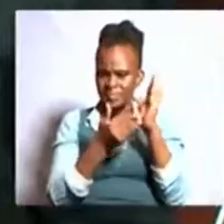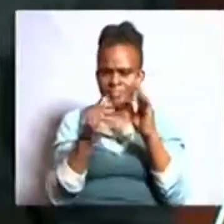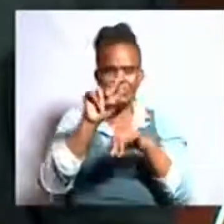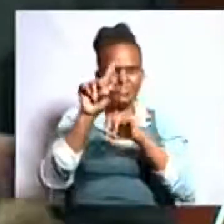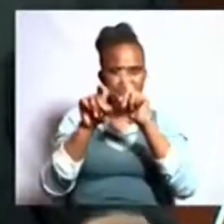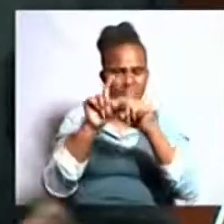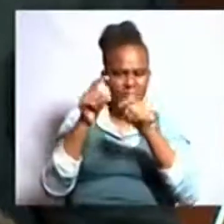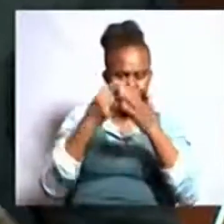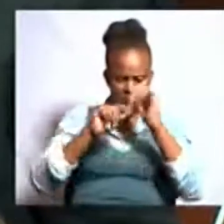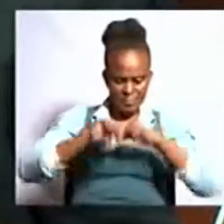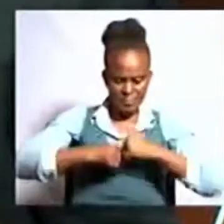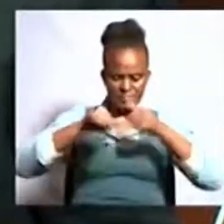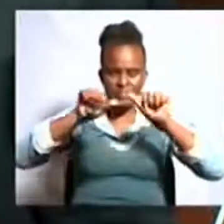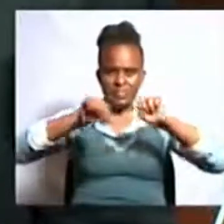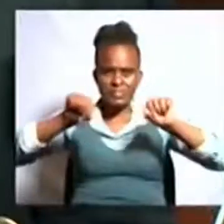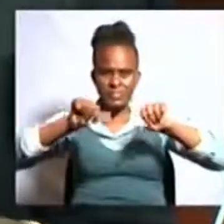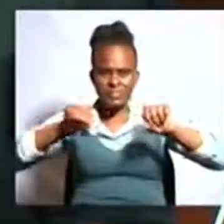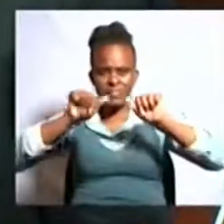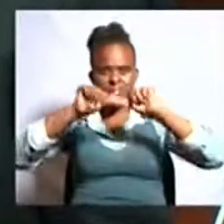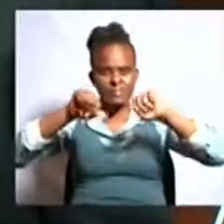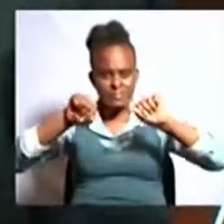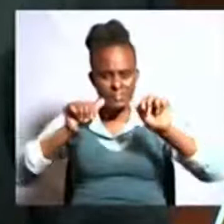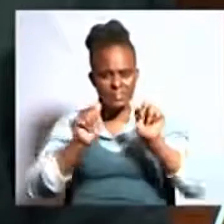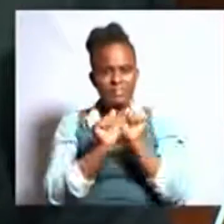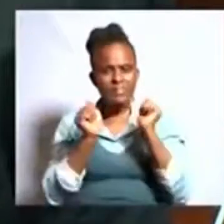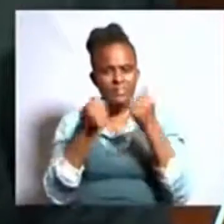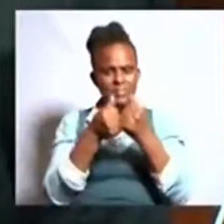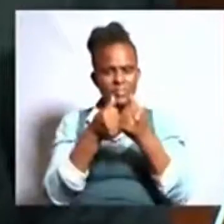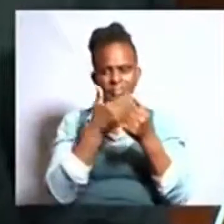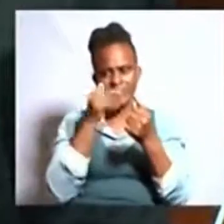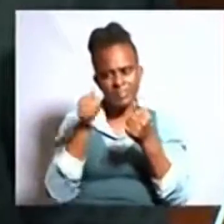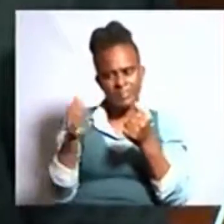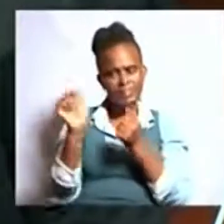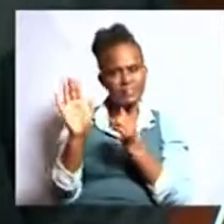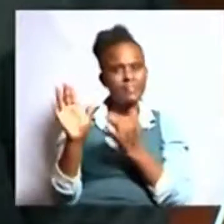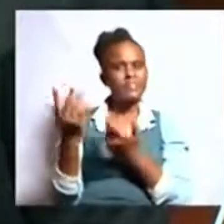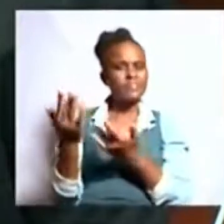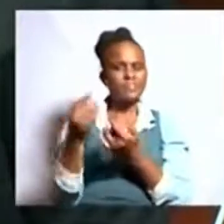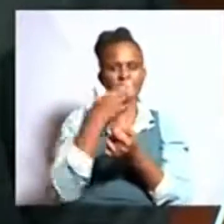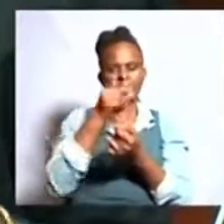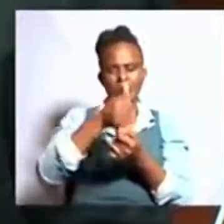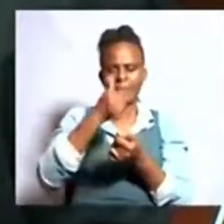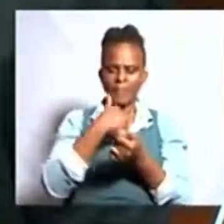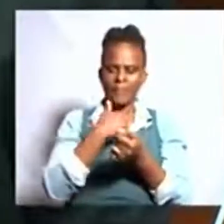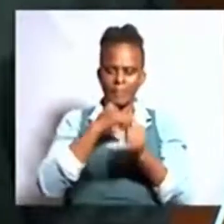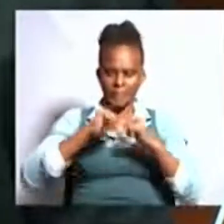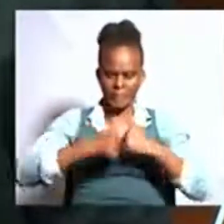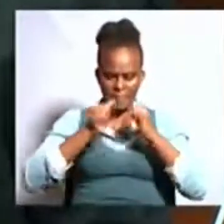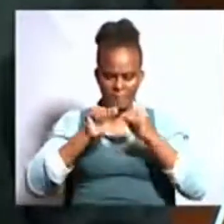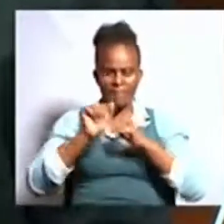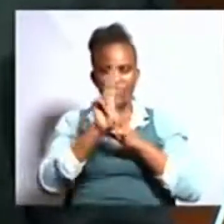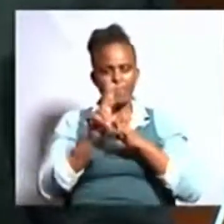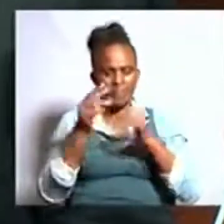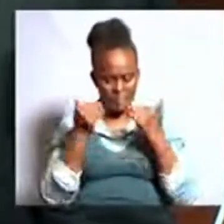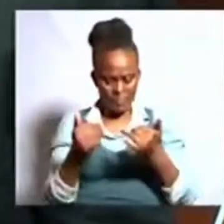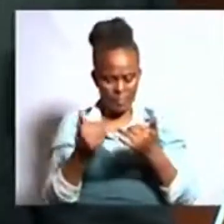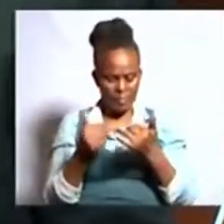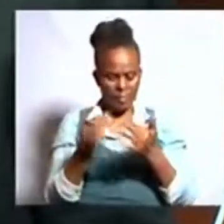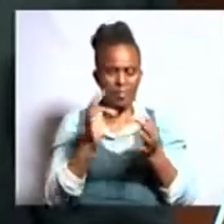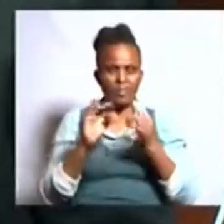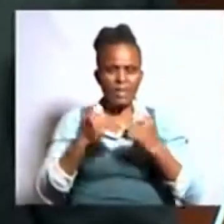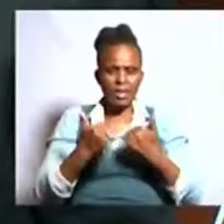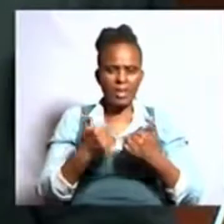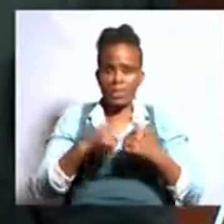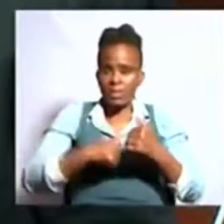are auditing. So even Auditor General should have these guidelines on standby. They should have had them so that we can use them right now. If we now